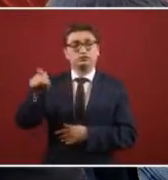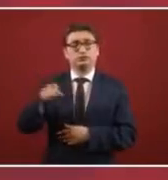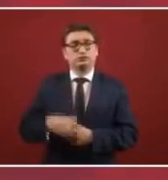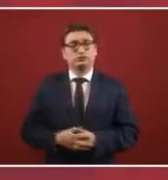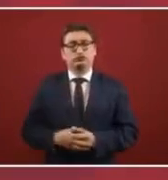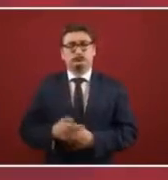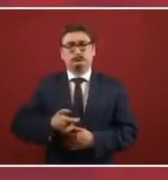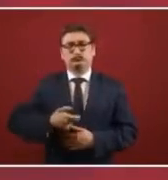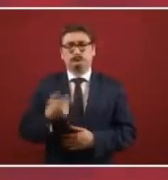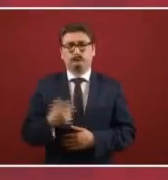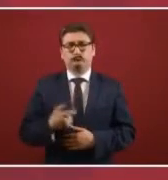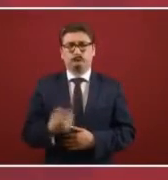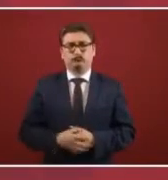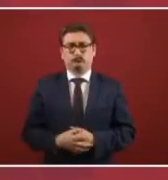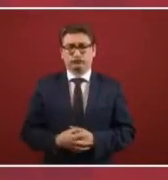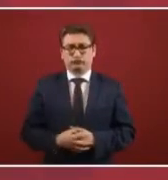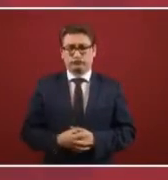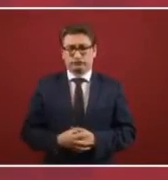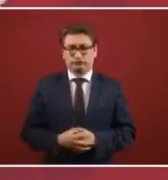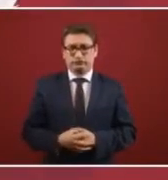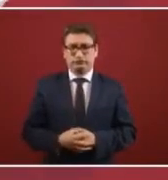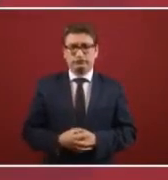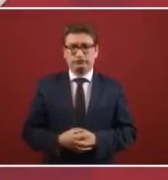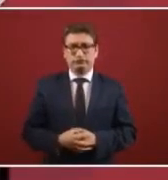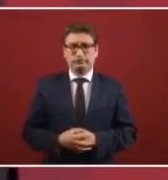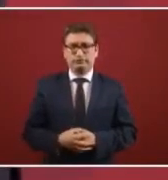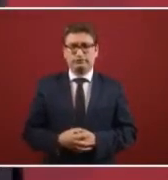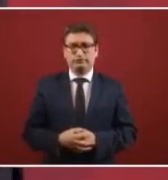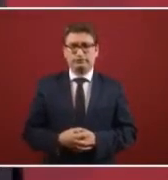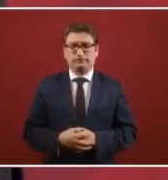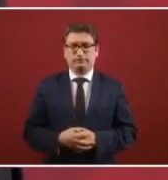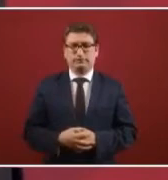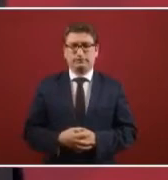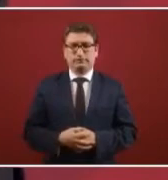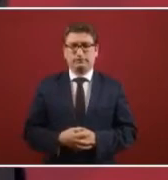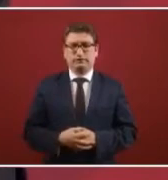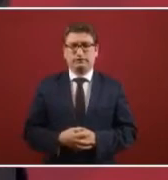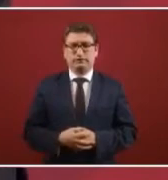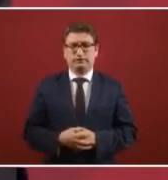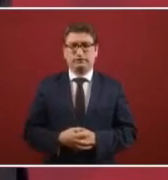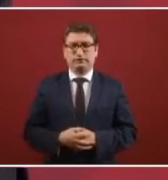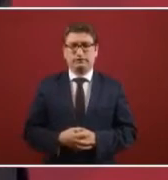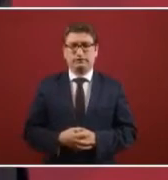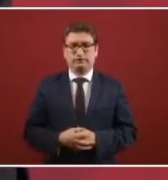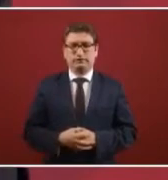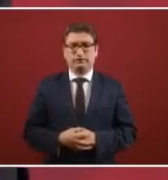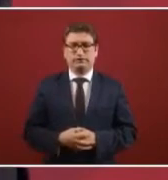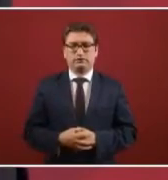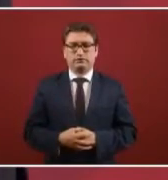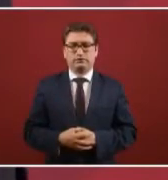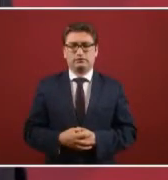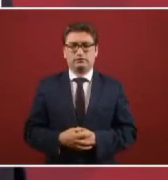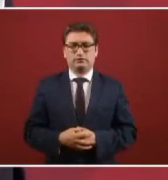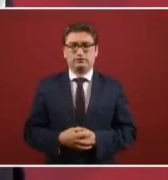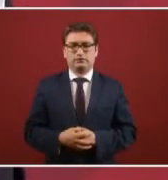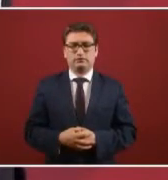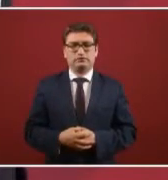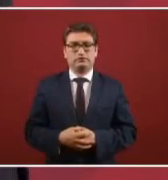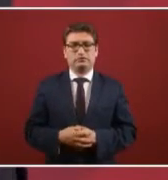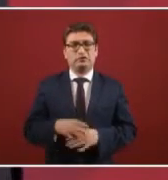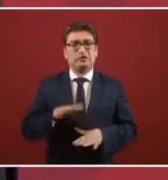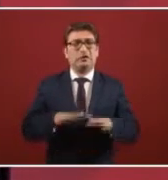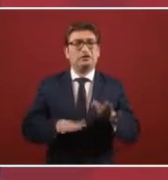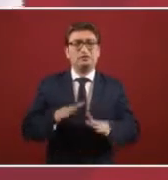most expensive, Las Lomas. a veces And sometimes no compraban la